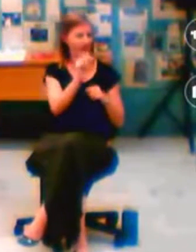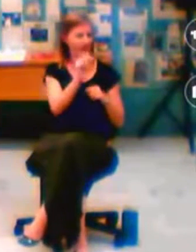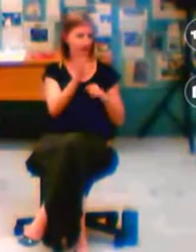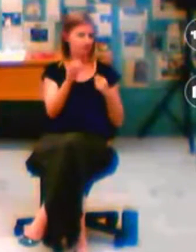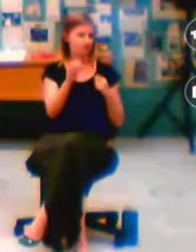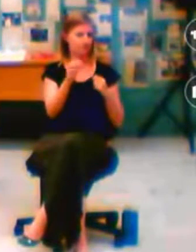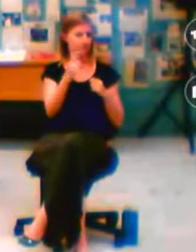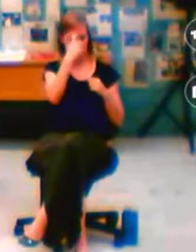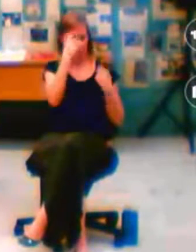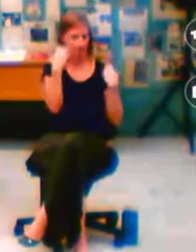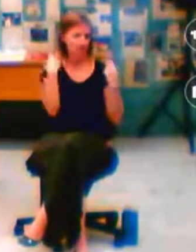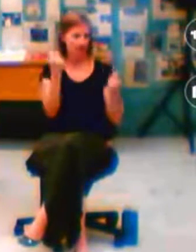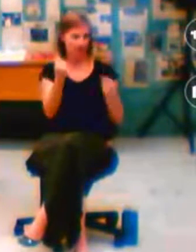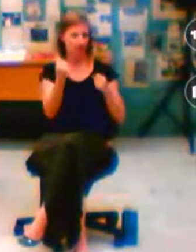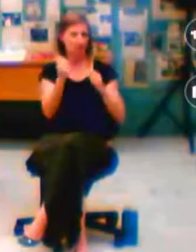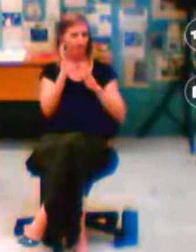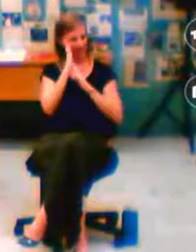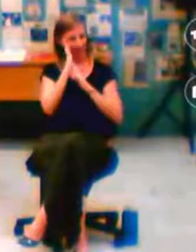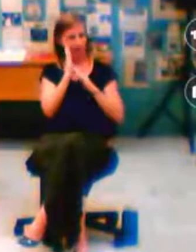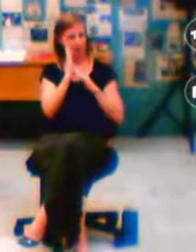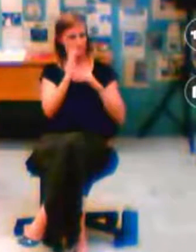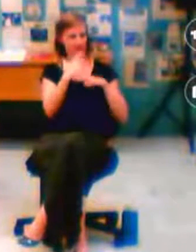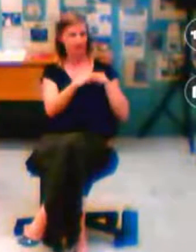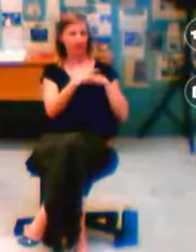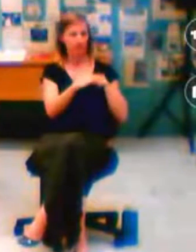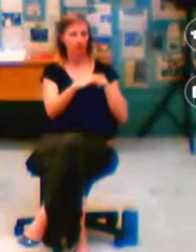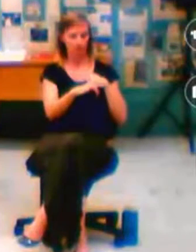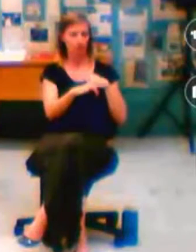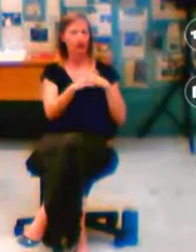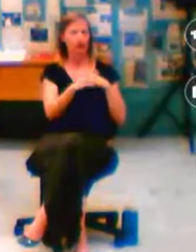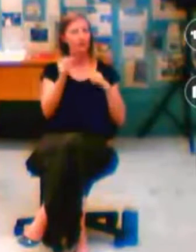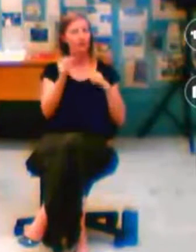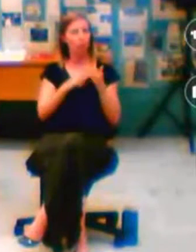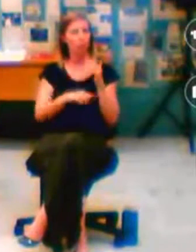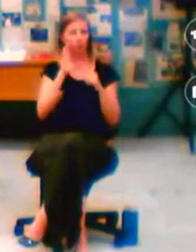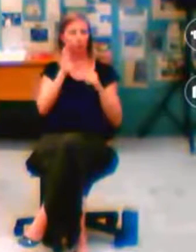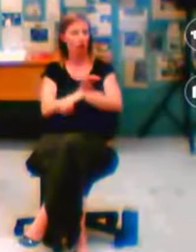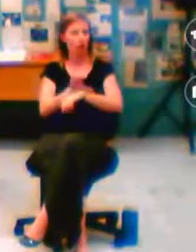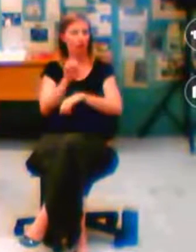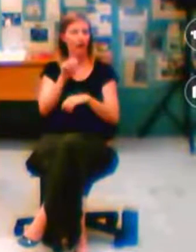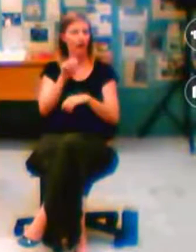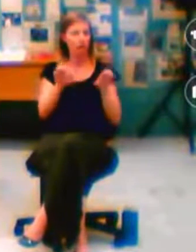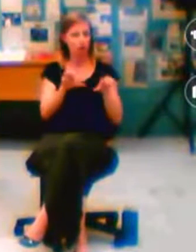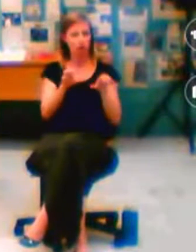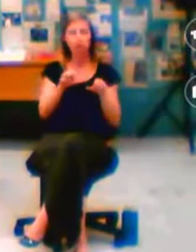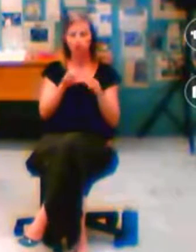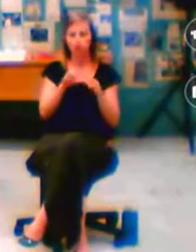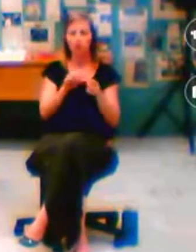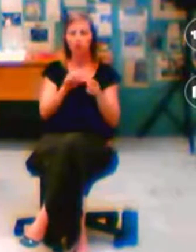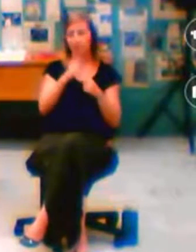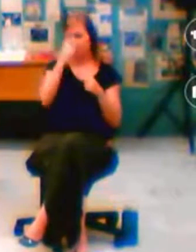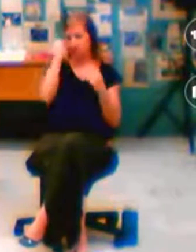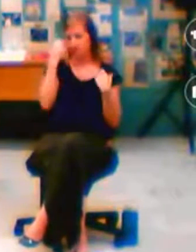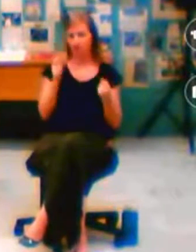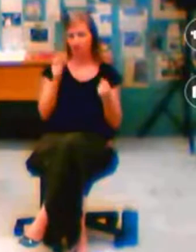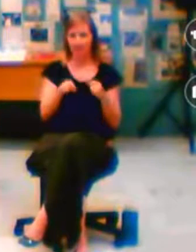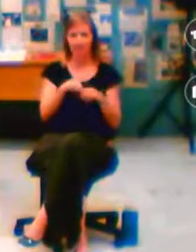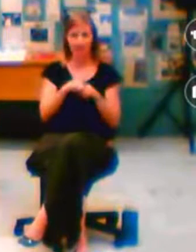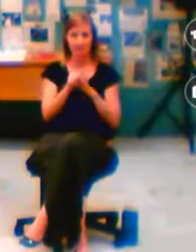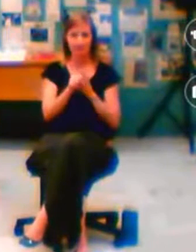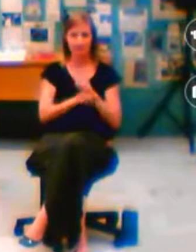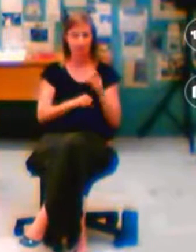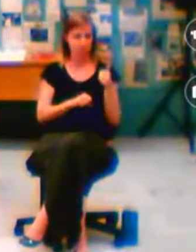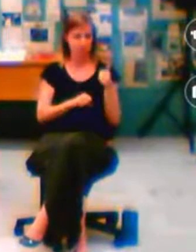for our online? So the question is, there's a lack of mental health beds in the state of